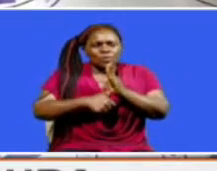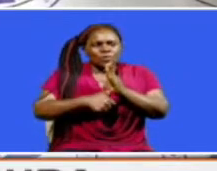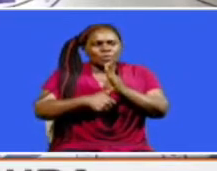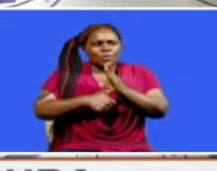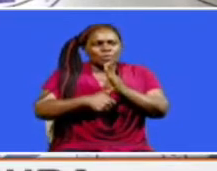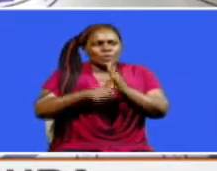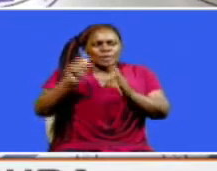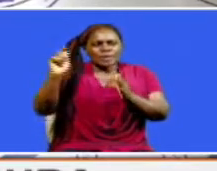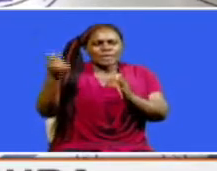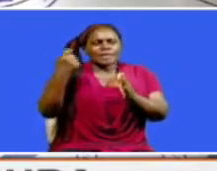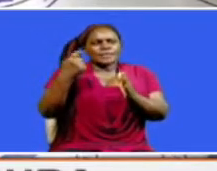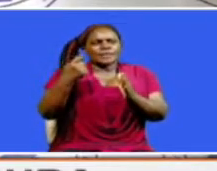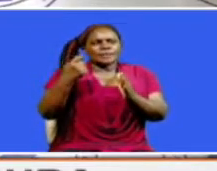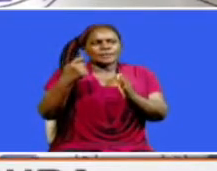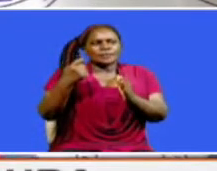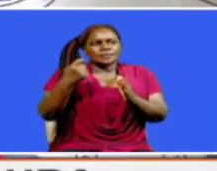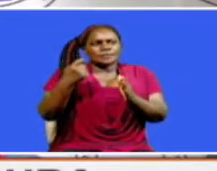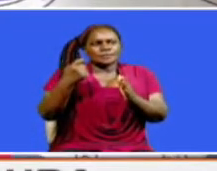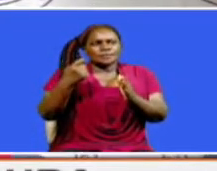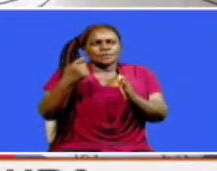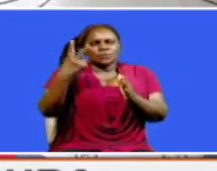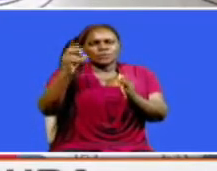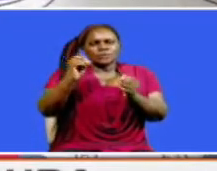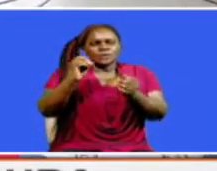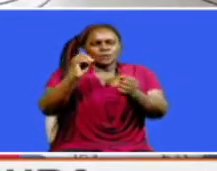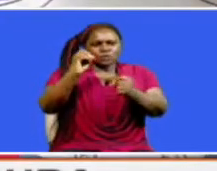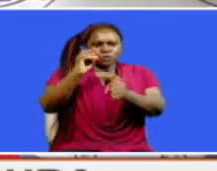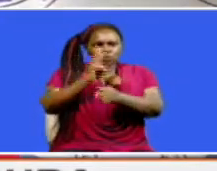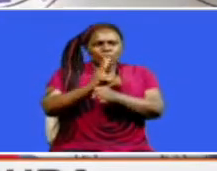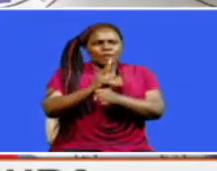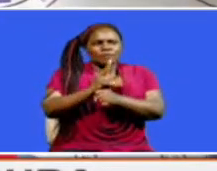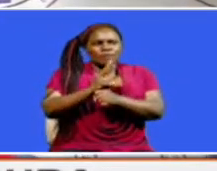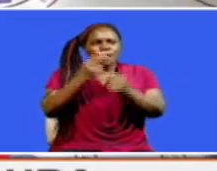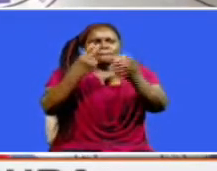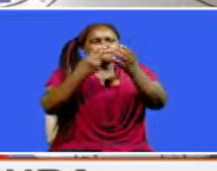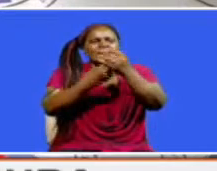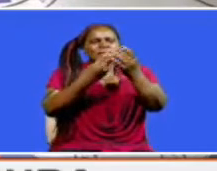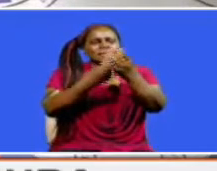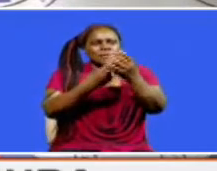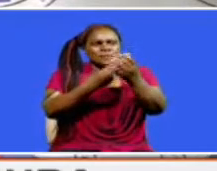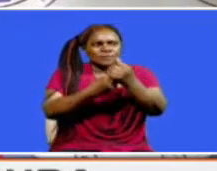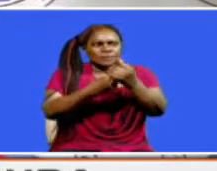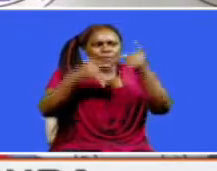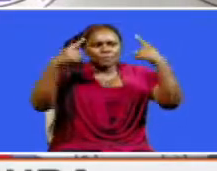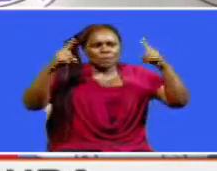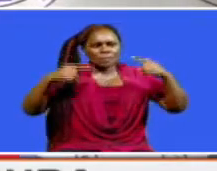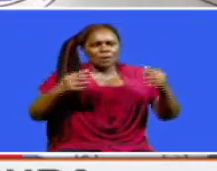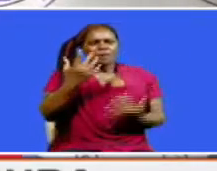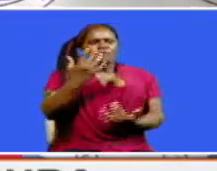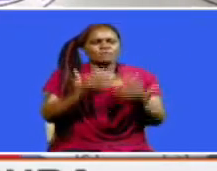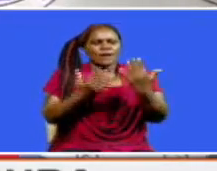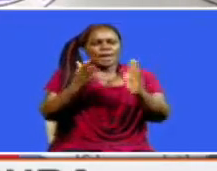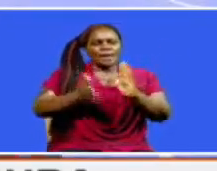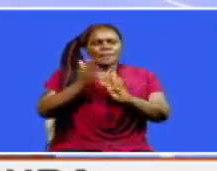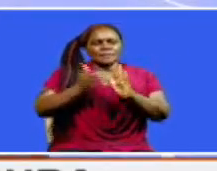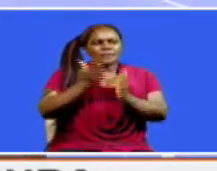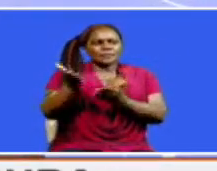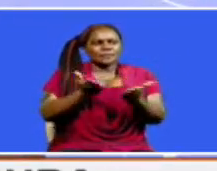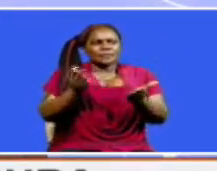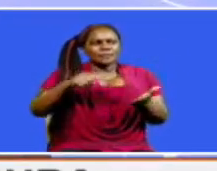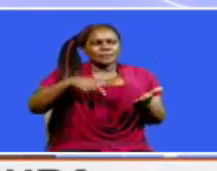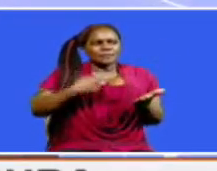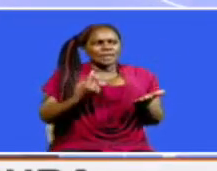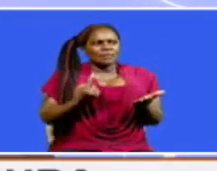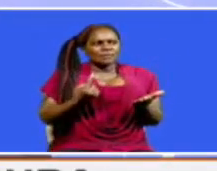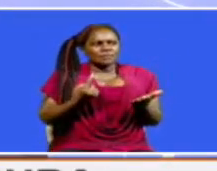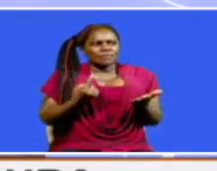in Kenya since 2012 and really partnering to advance fire and emergency services. We are